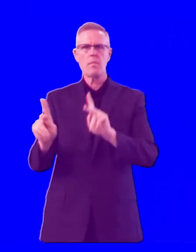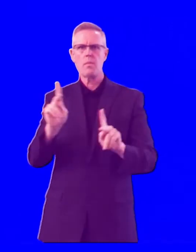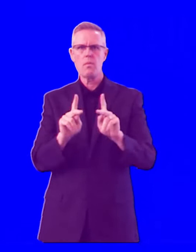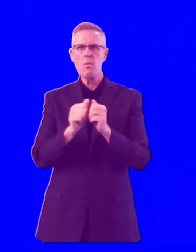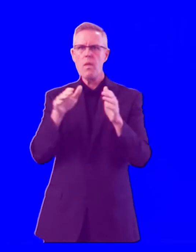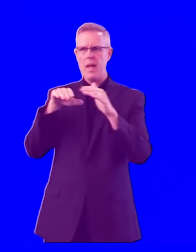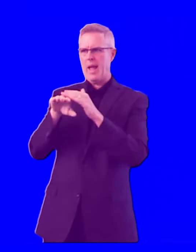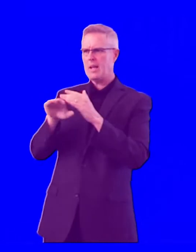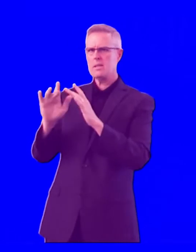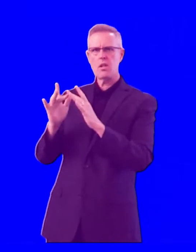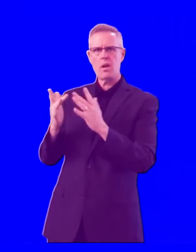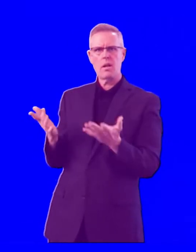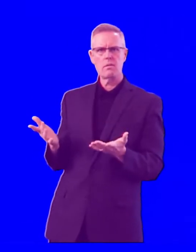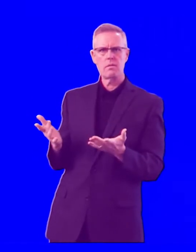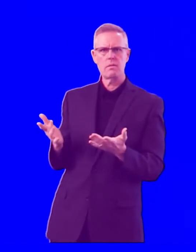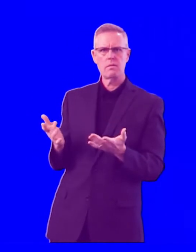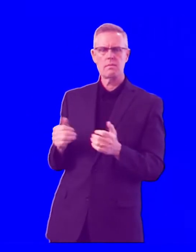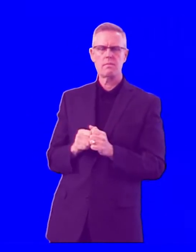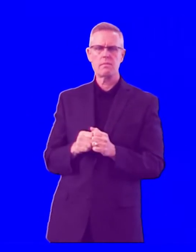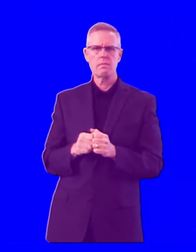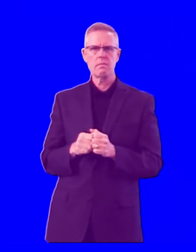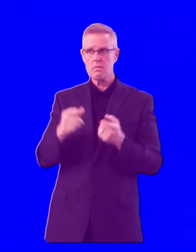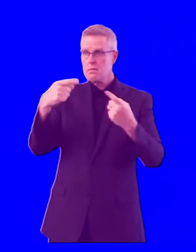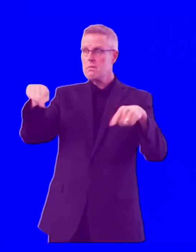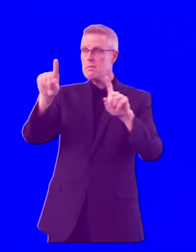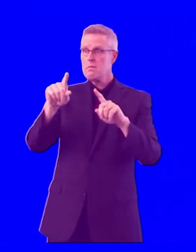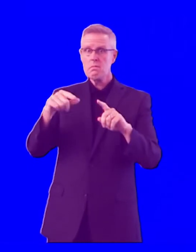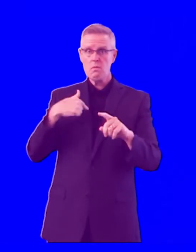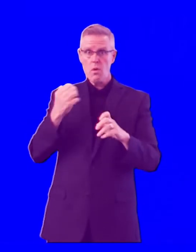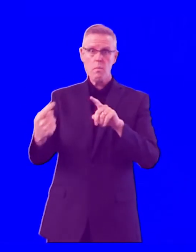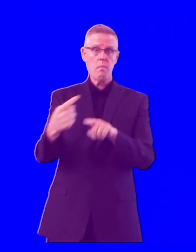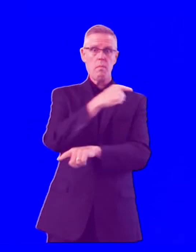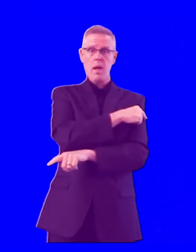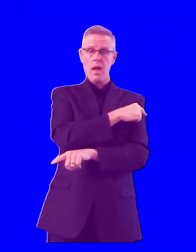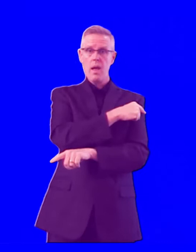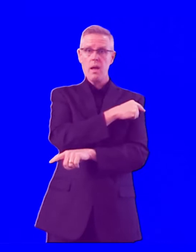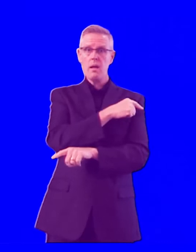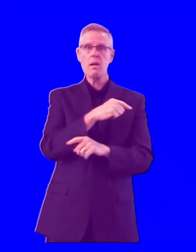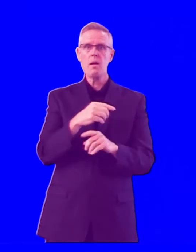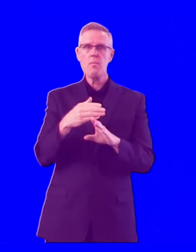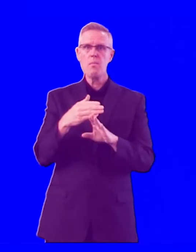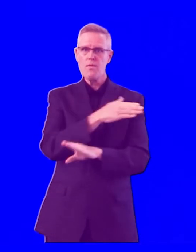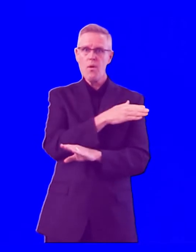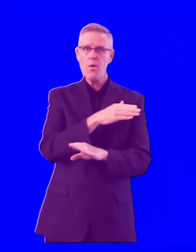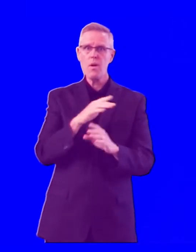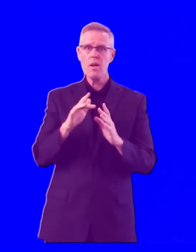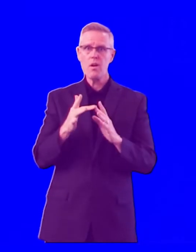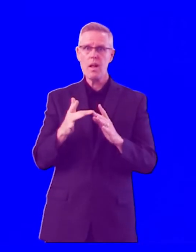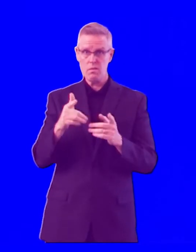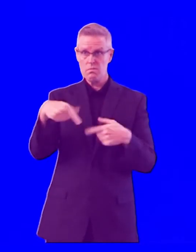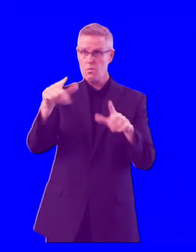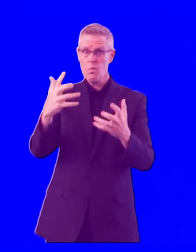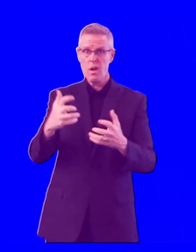and without access to the internet. Which one of us today would want to go back to the day where you didn't have access to